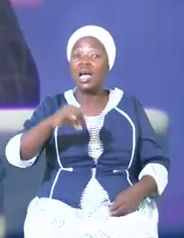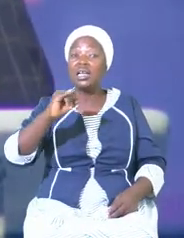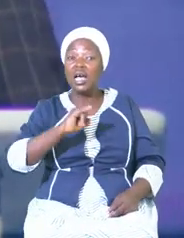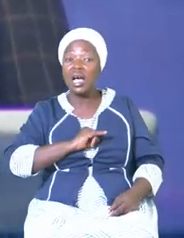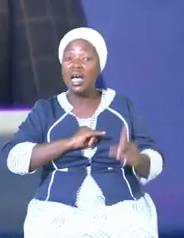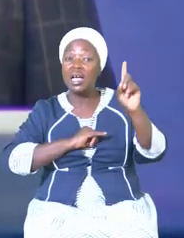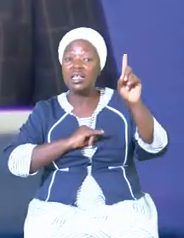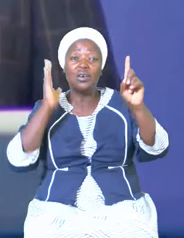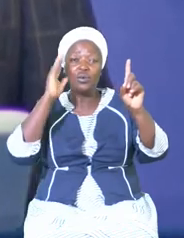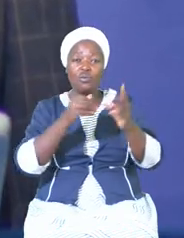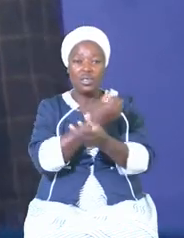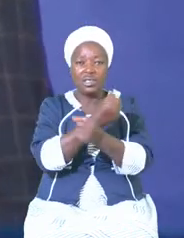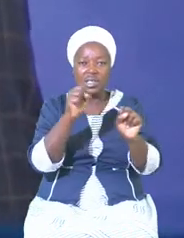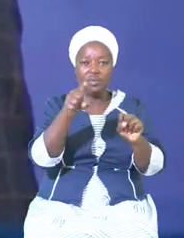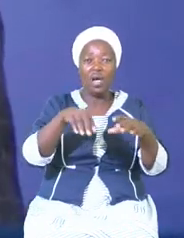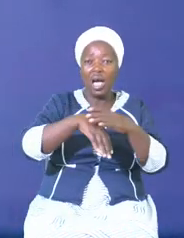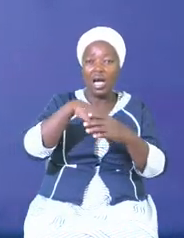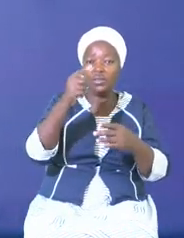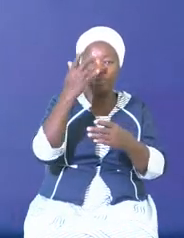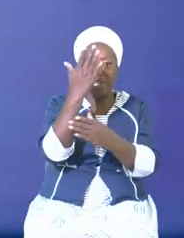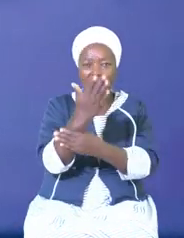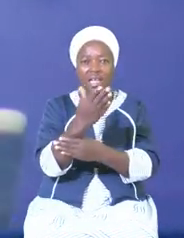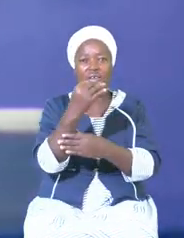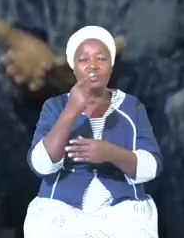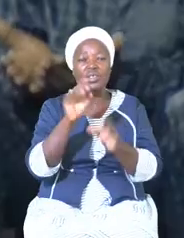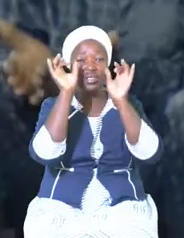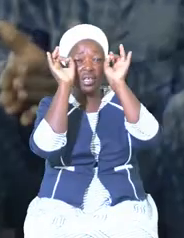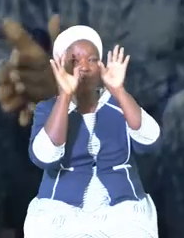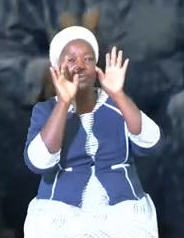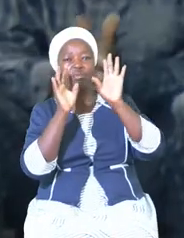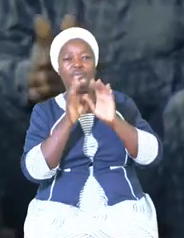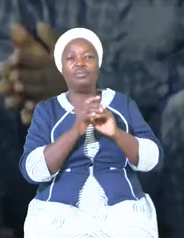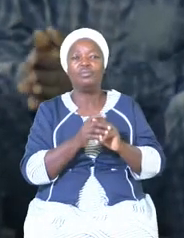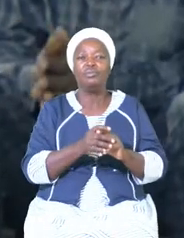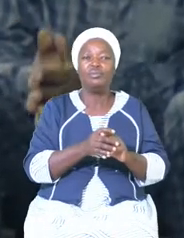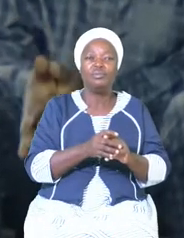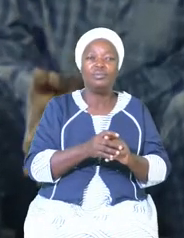thee out of the hand of the terrible. Yeah. Look at